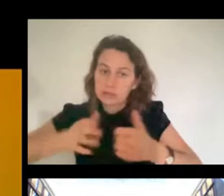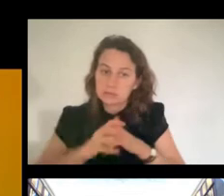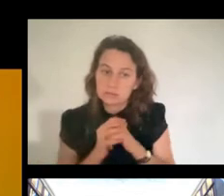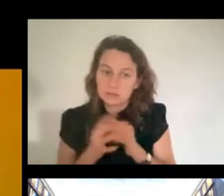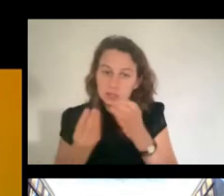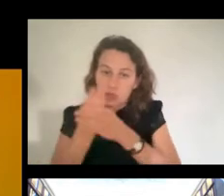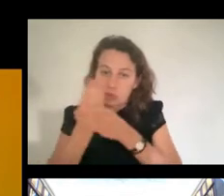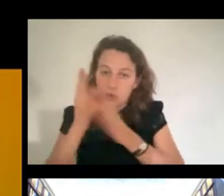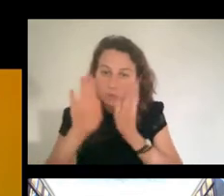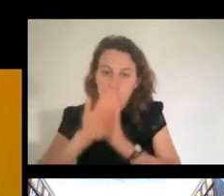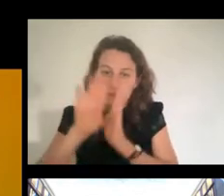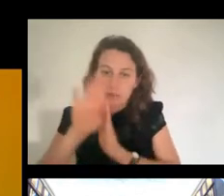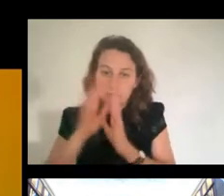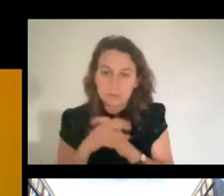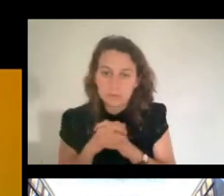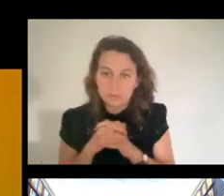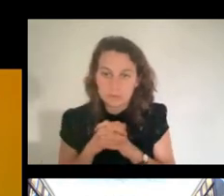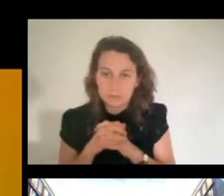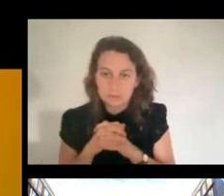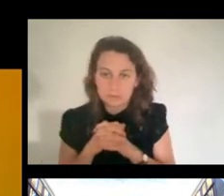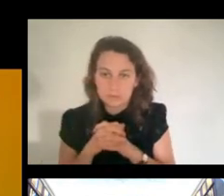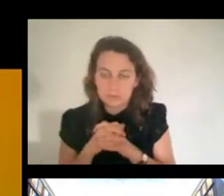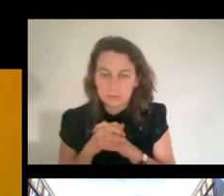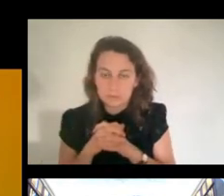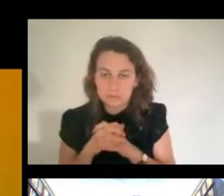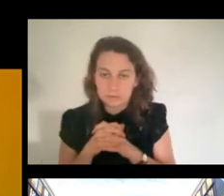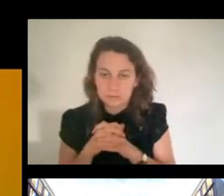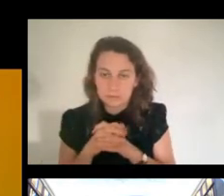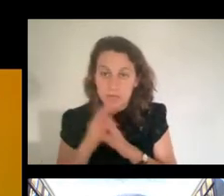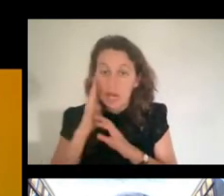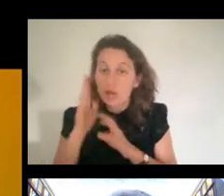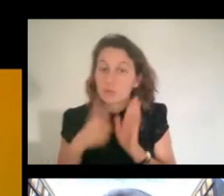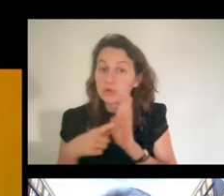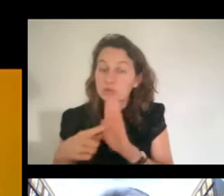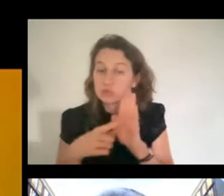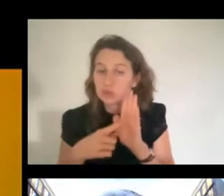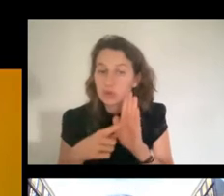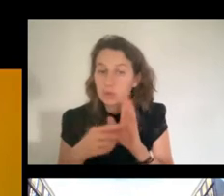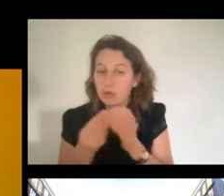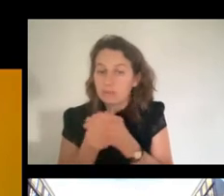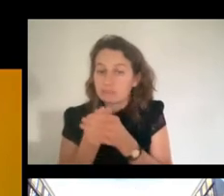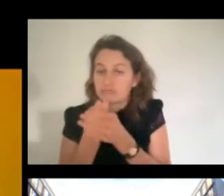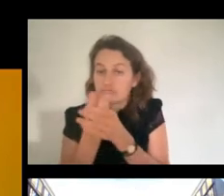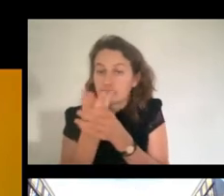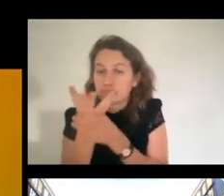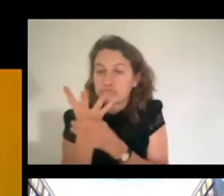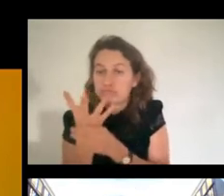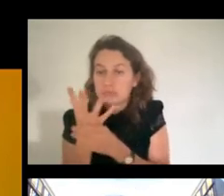and development. And actually, if it's all right with you both, I'll move to that, the Bud Burst series. And so we've got